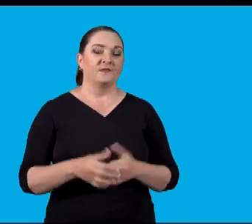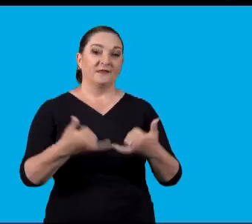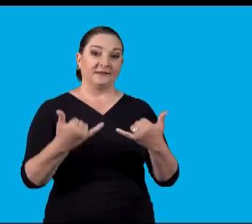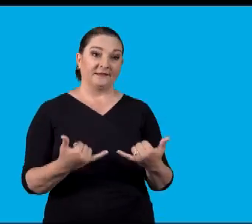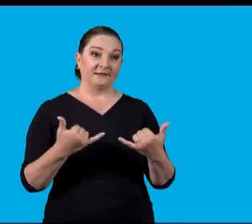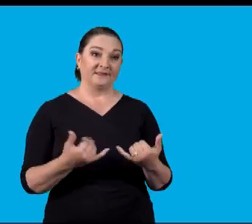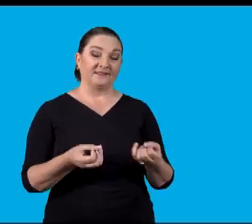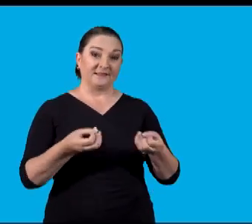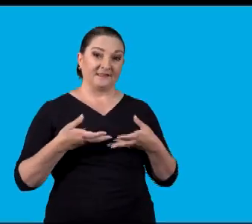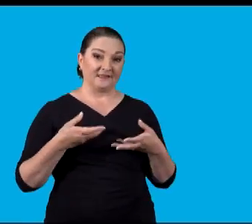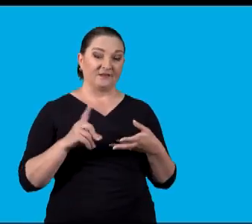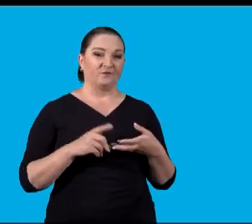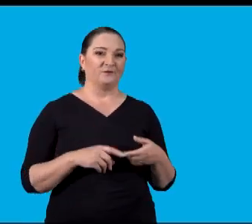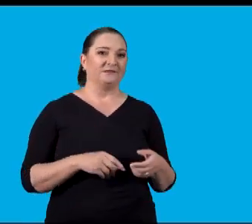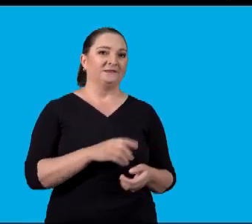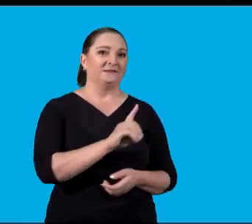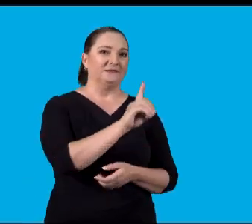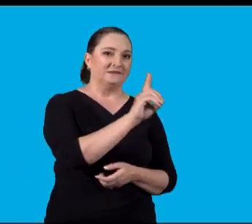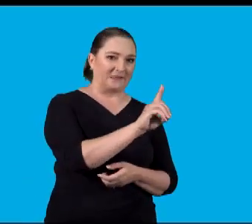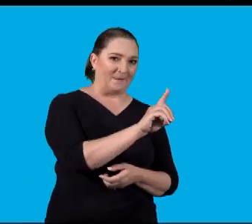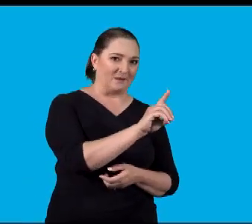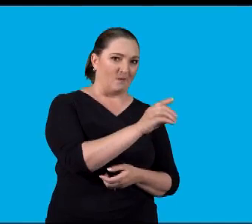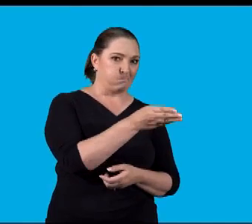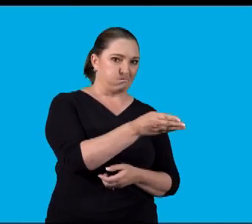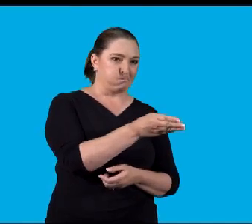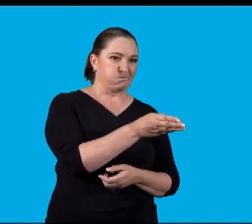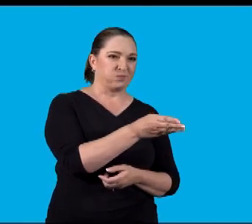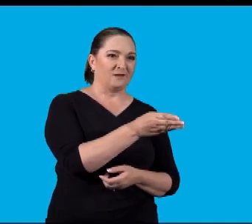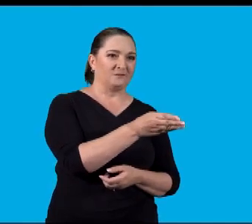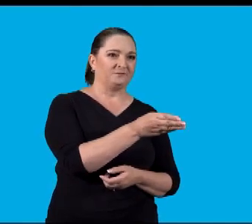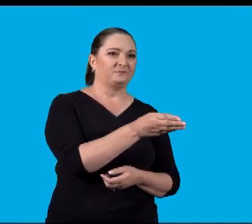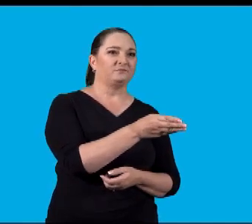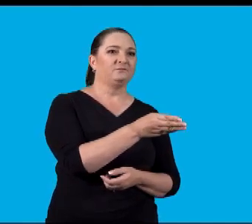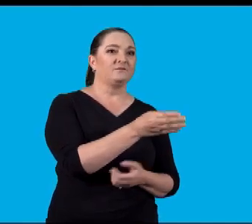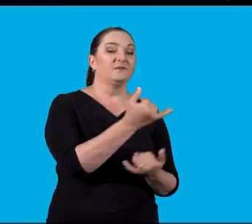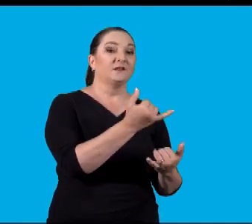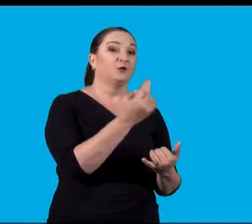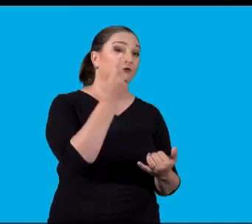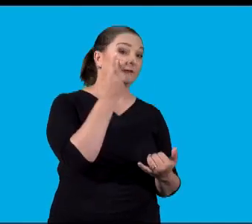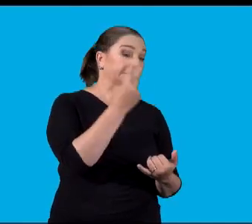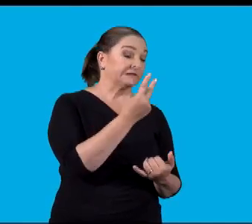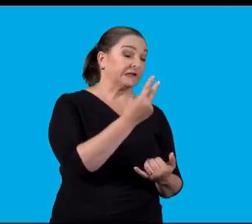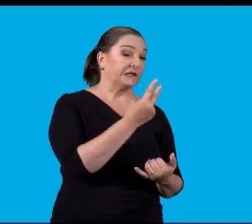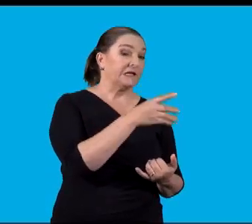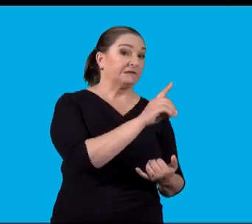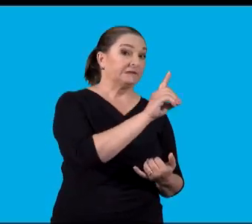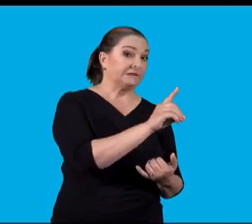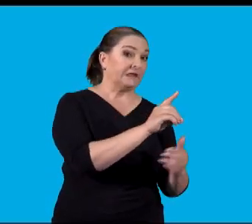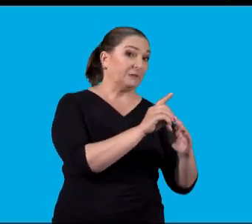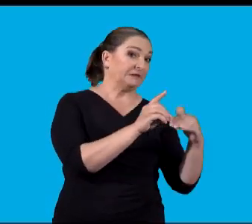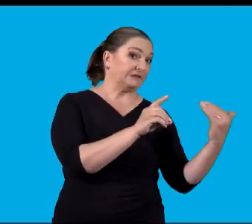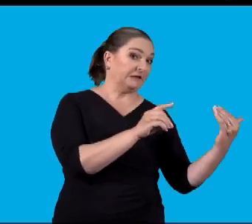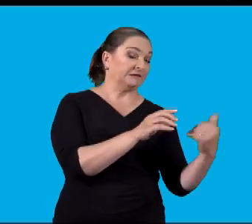160,000. And then here I'm given a debit balance in 2022. So I'll come now to the debit side of my